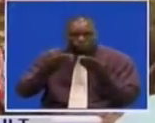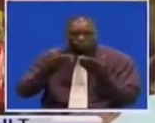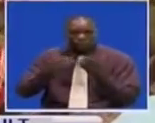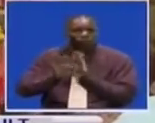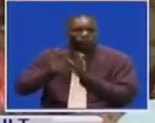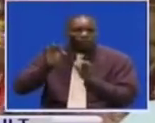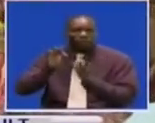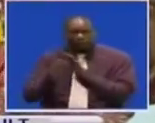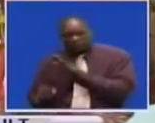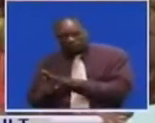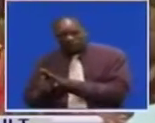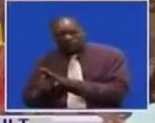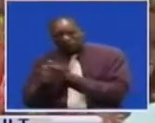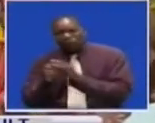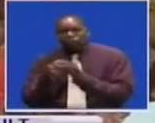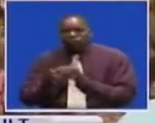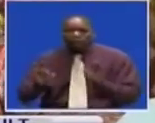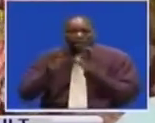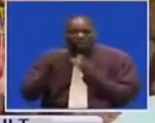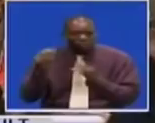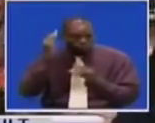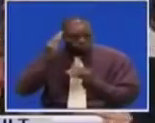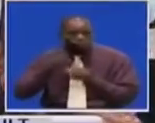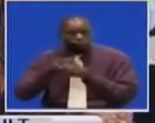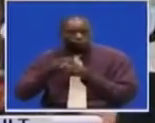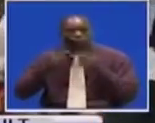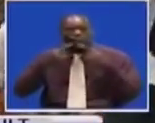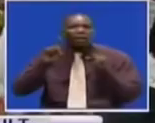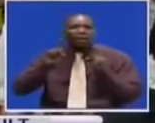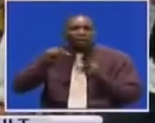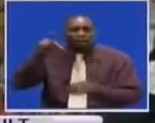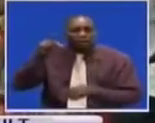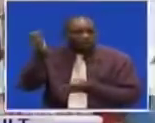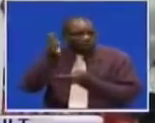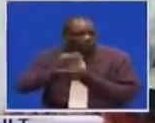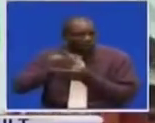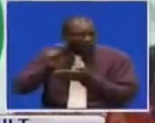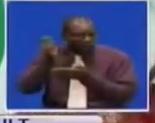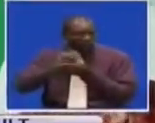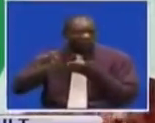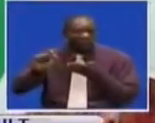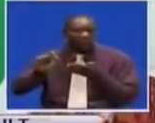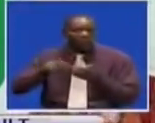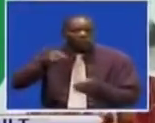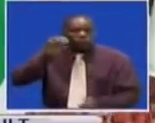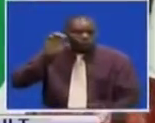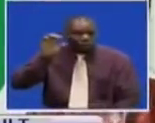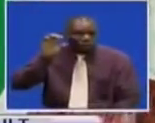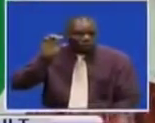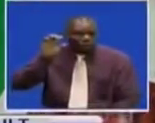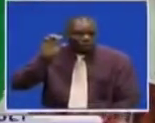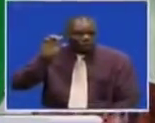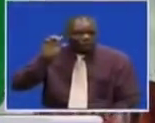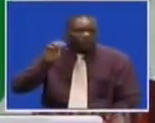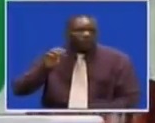will be announced soon. And Northwestern Province Permanent Secretary Welis Mangimela said